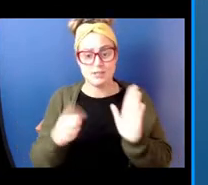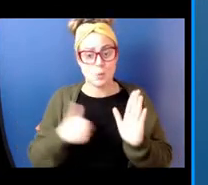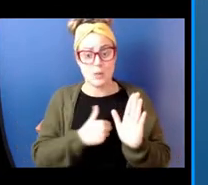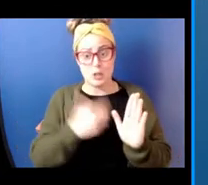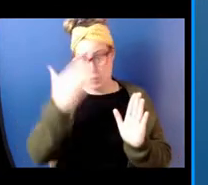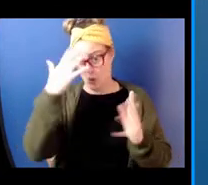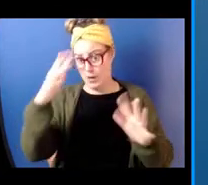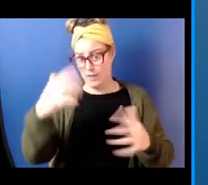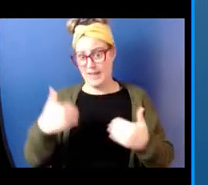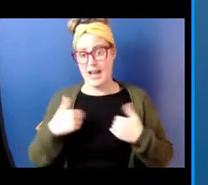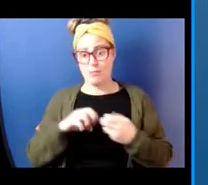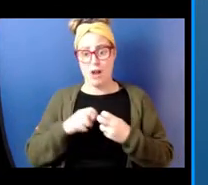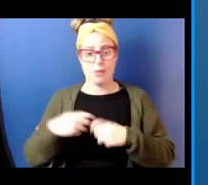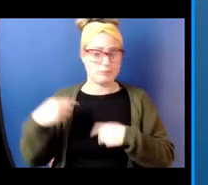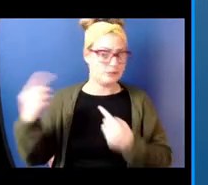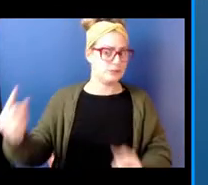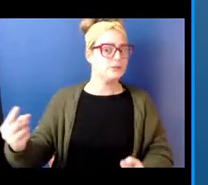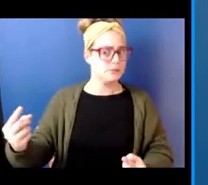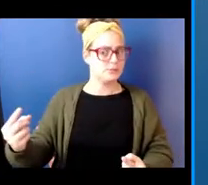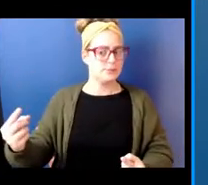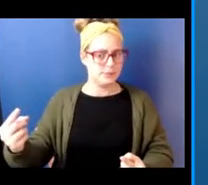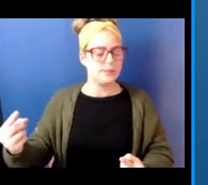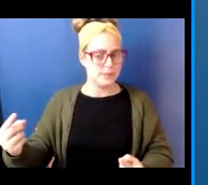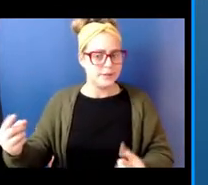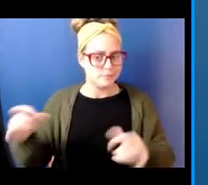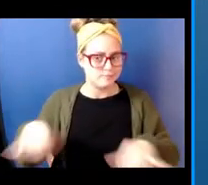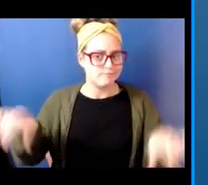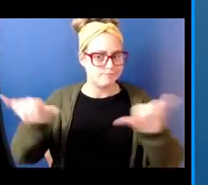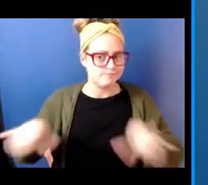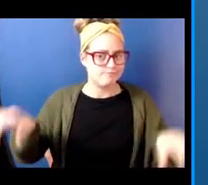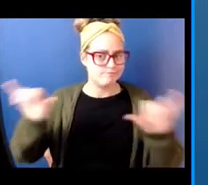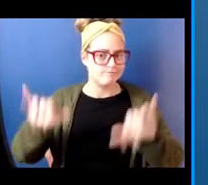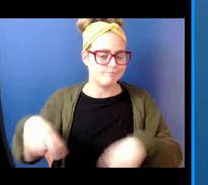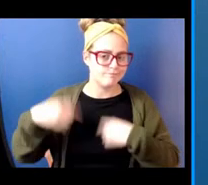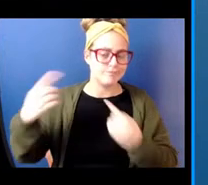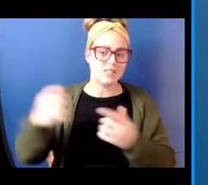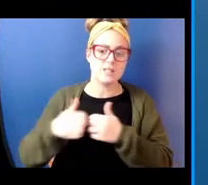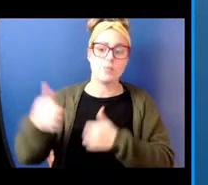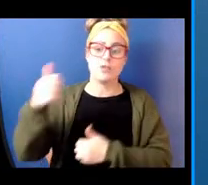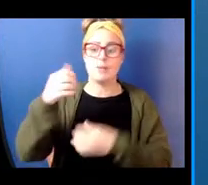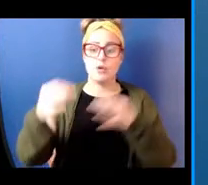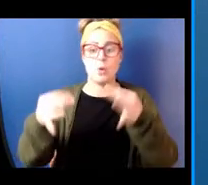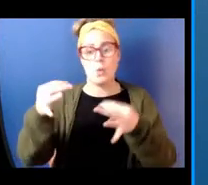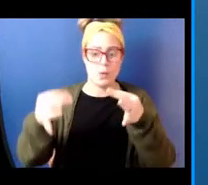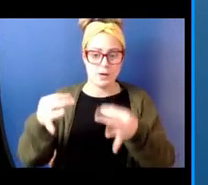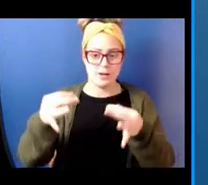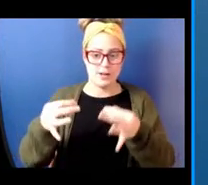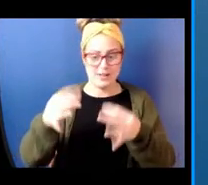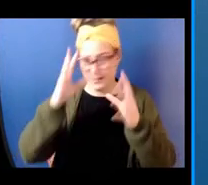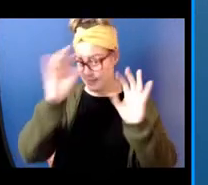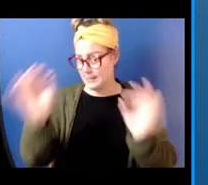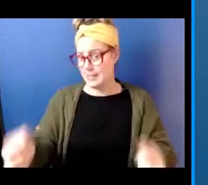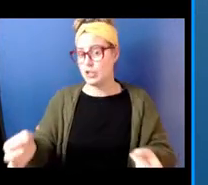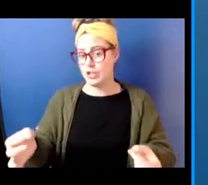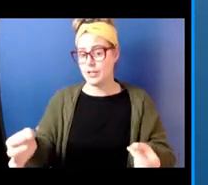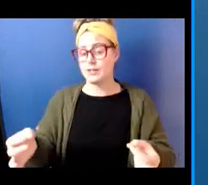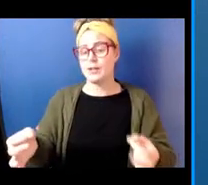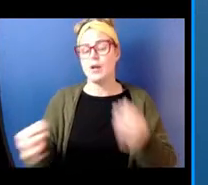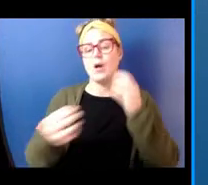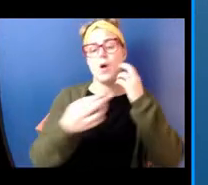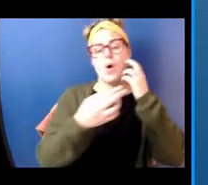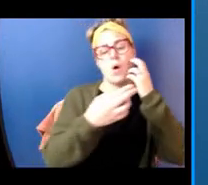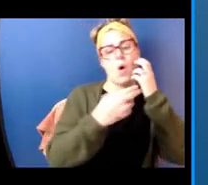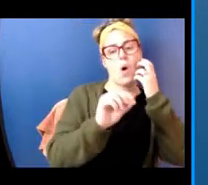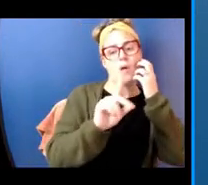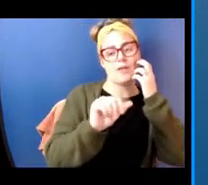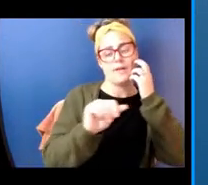since the Supreme Court decision and hold of e Shelby